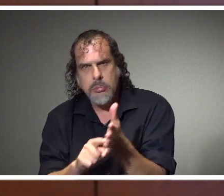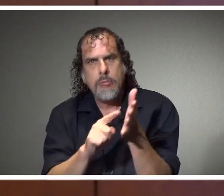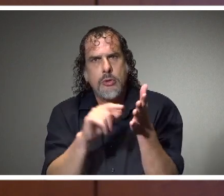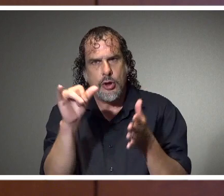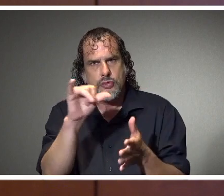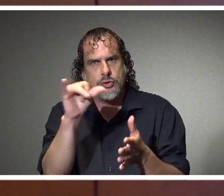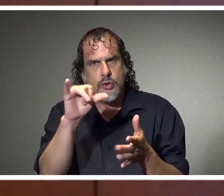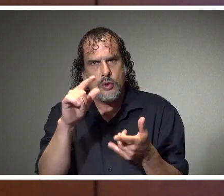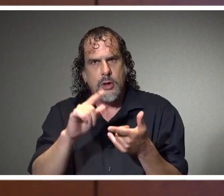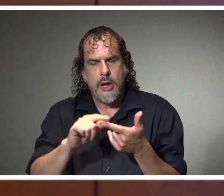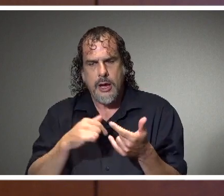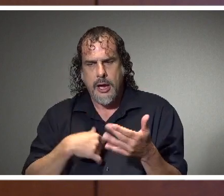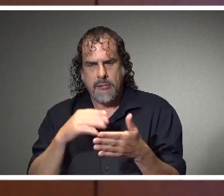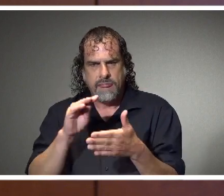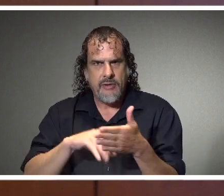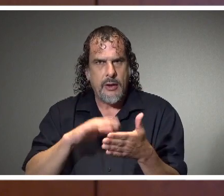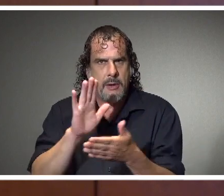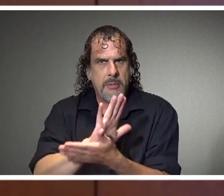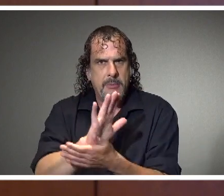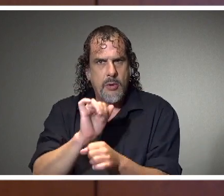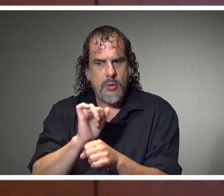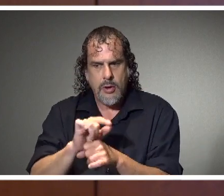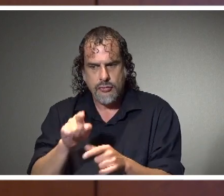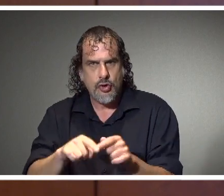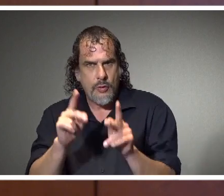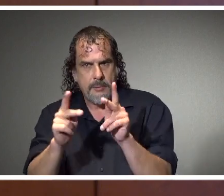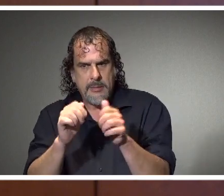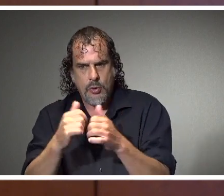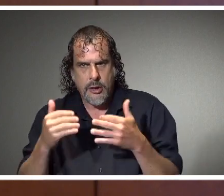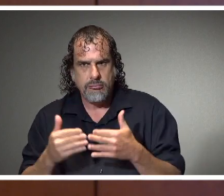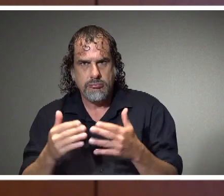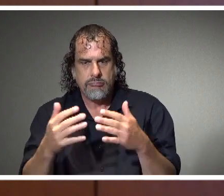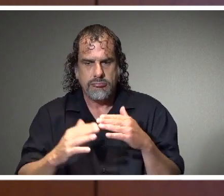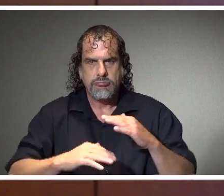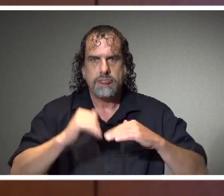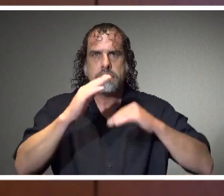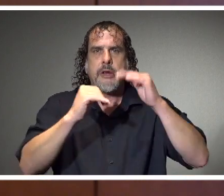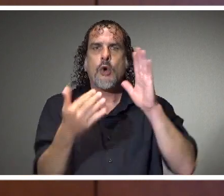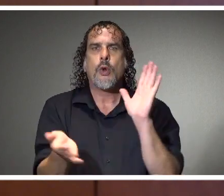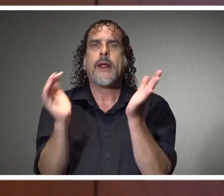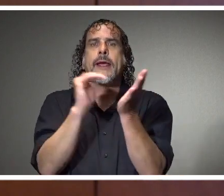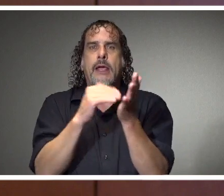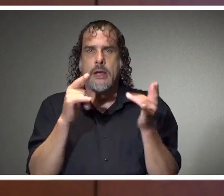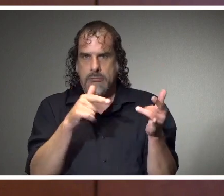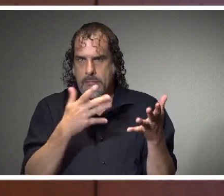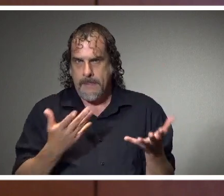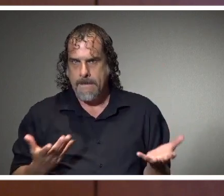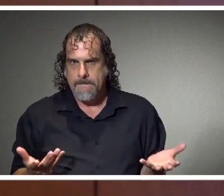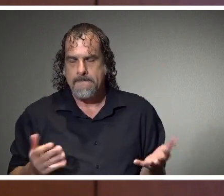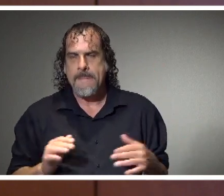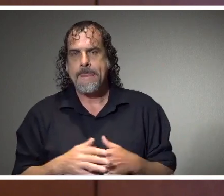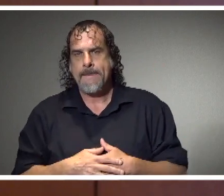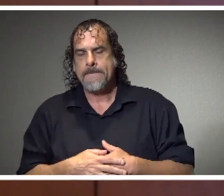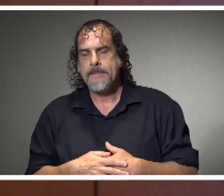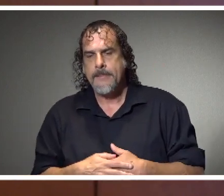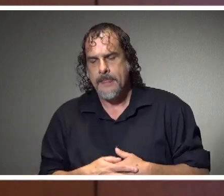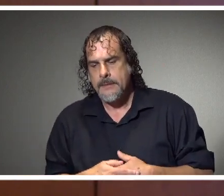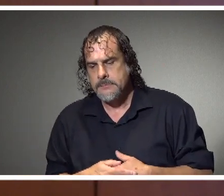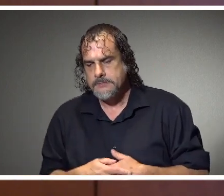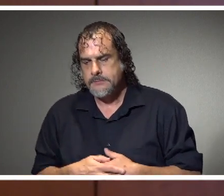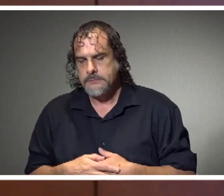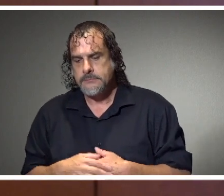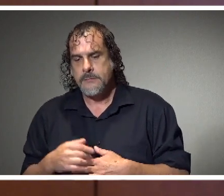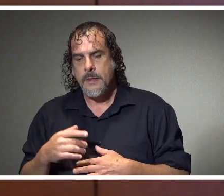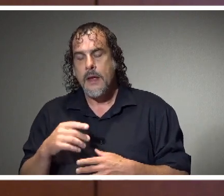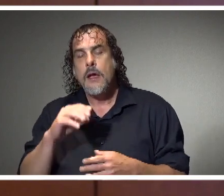getting the necessary paperwork done so those individuals can move forward. On the report, we have our Mississippi Veteran